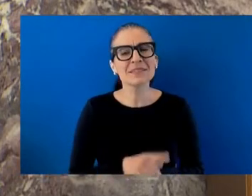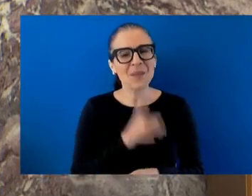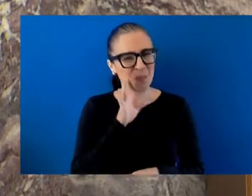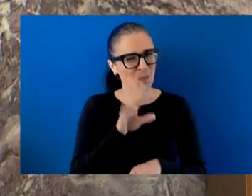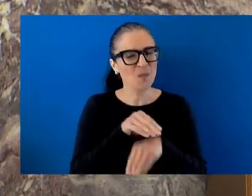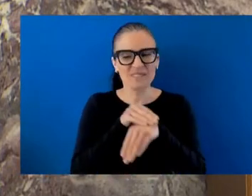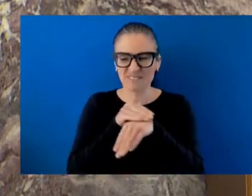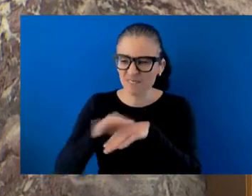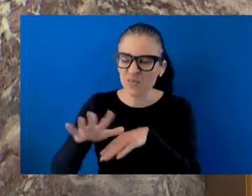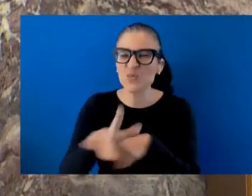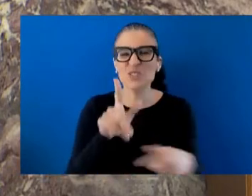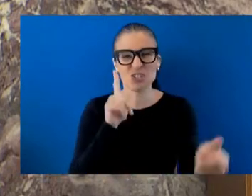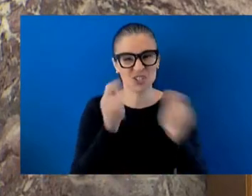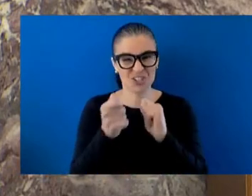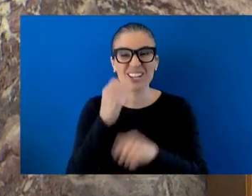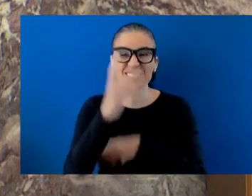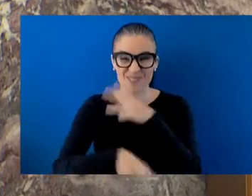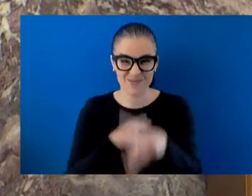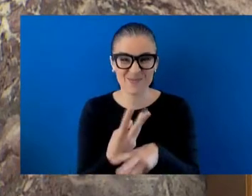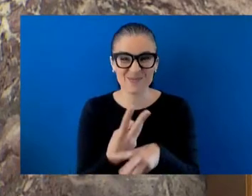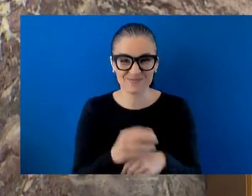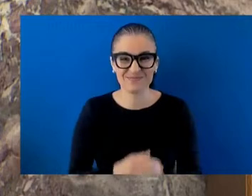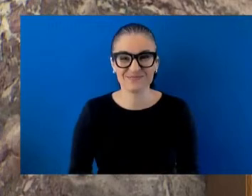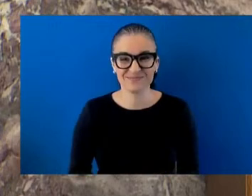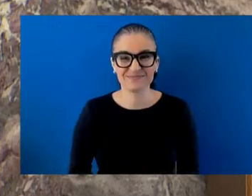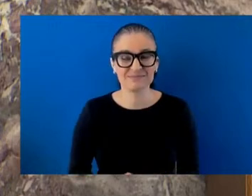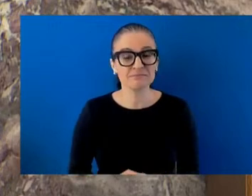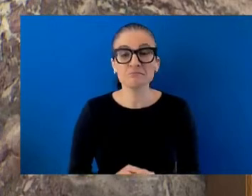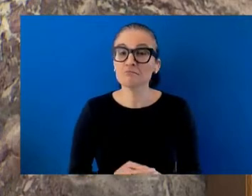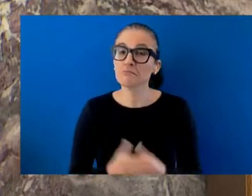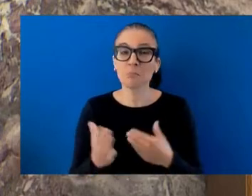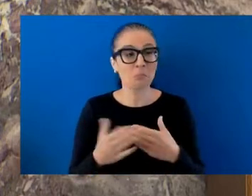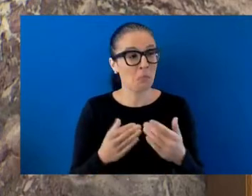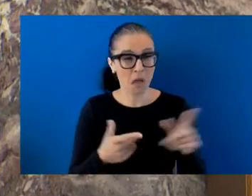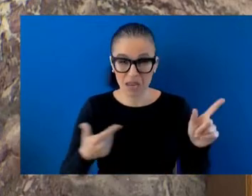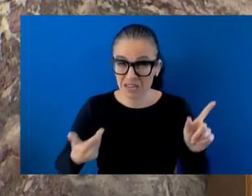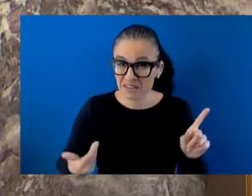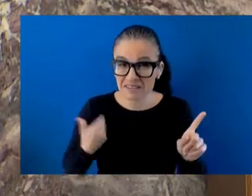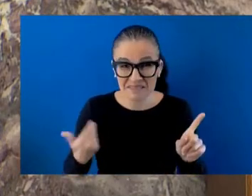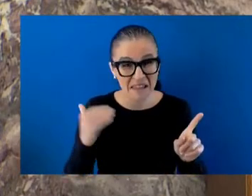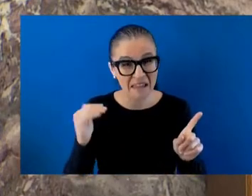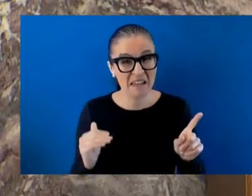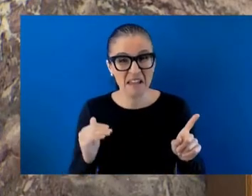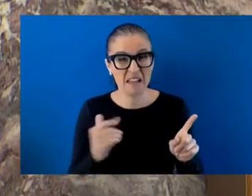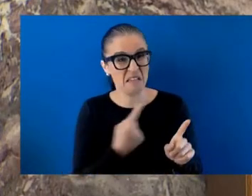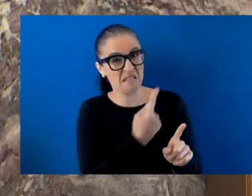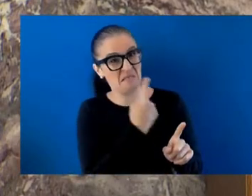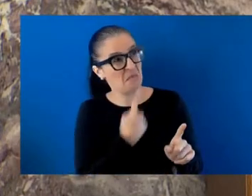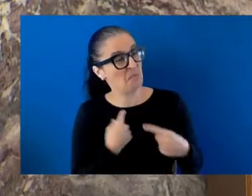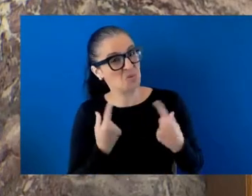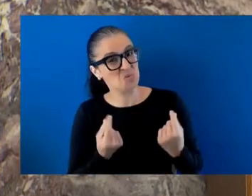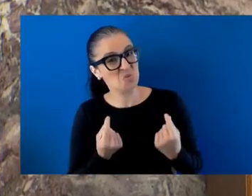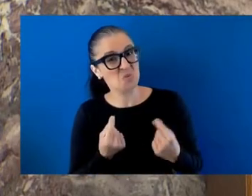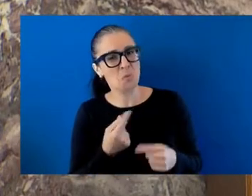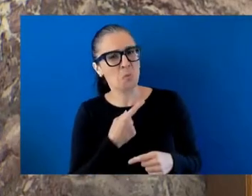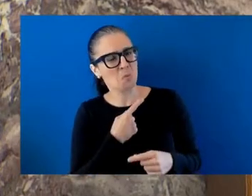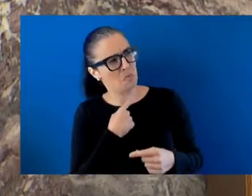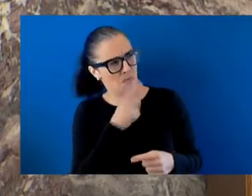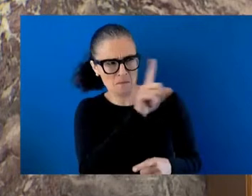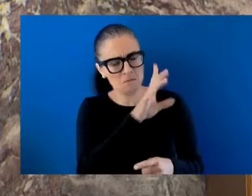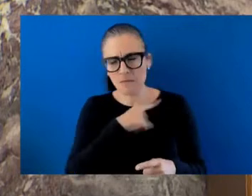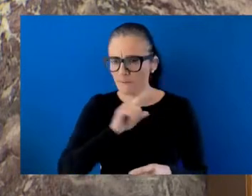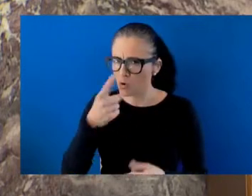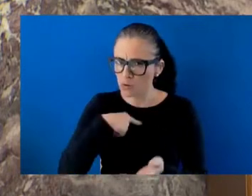Even as a young child, he never accepted anything without doing his own investigation. He was the kid who said why